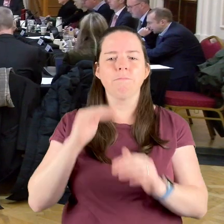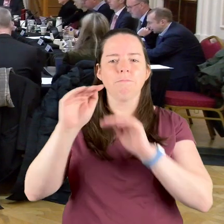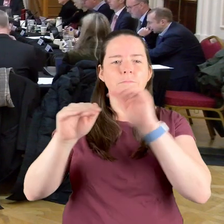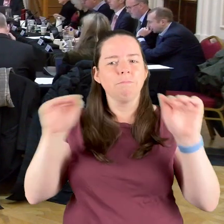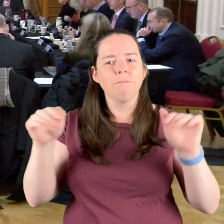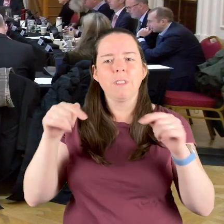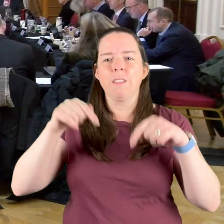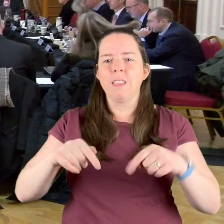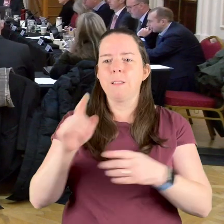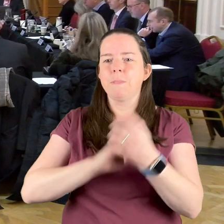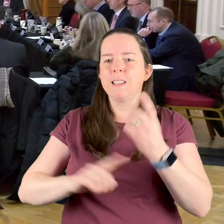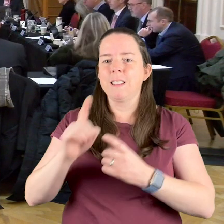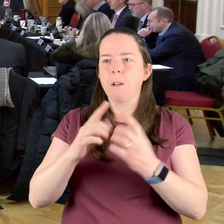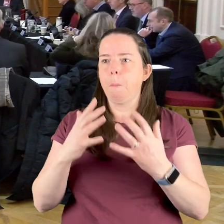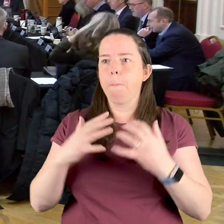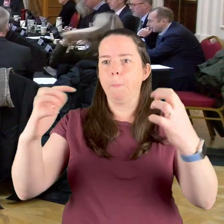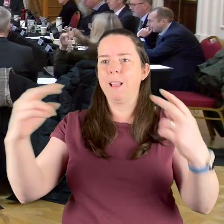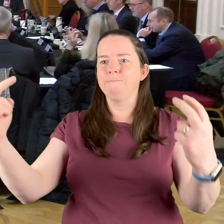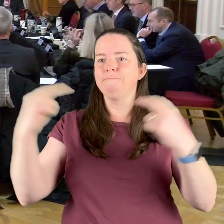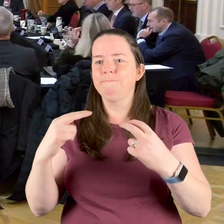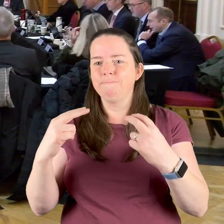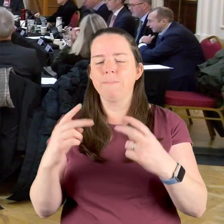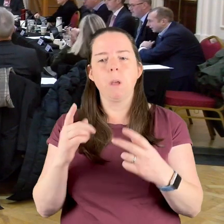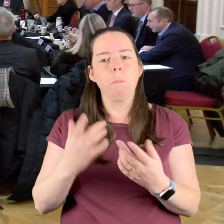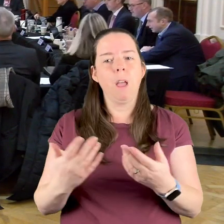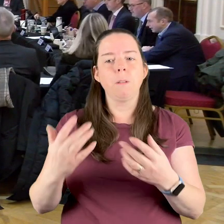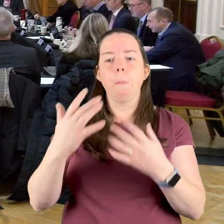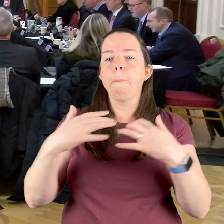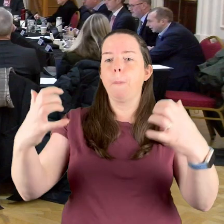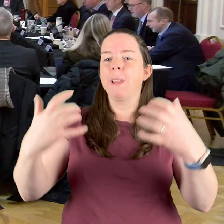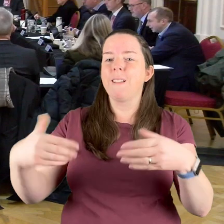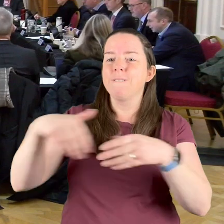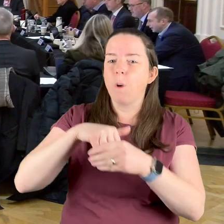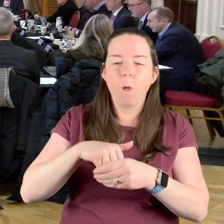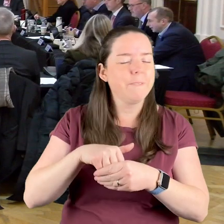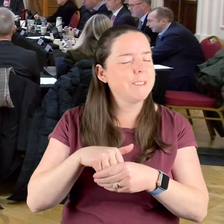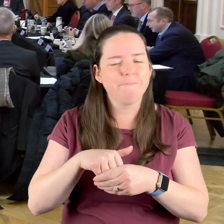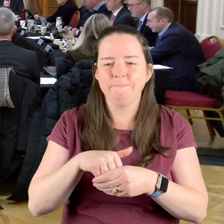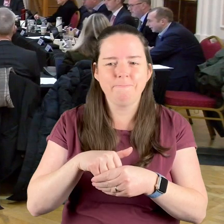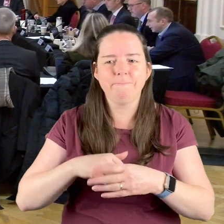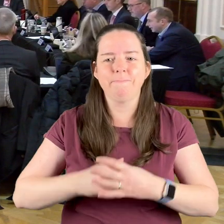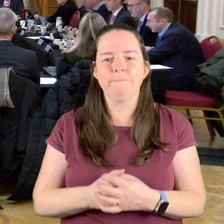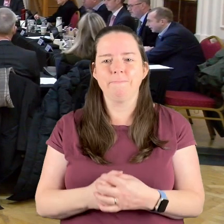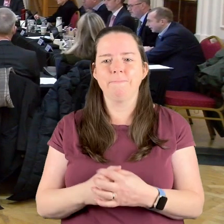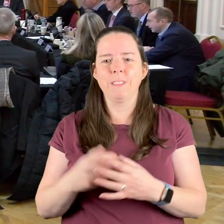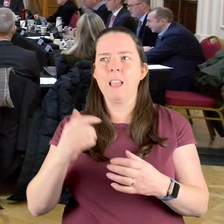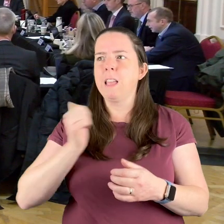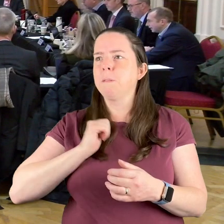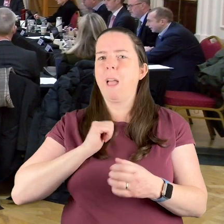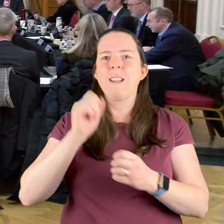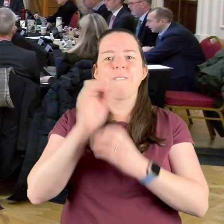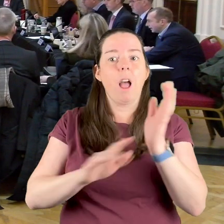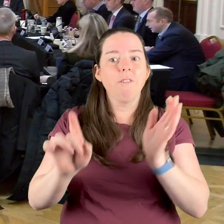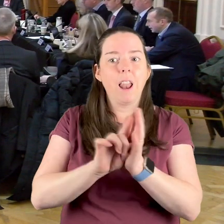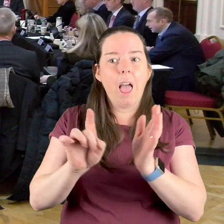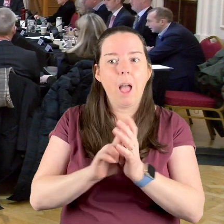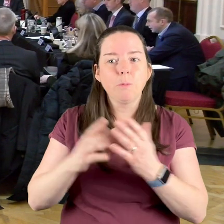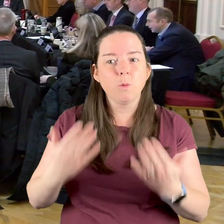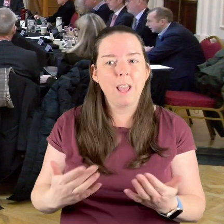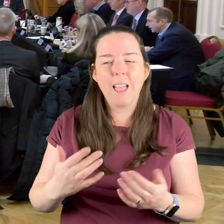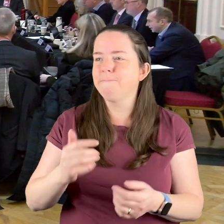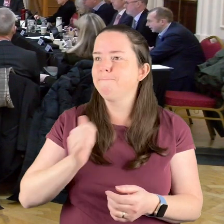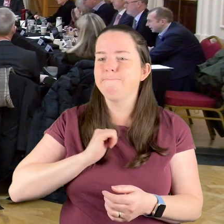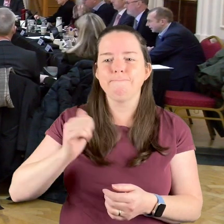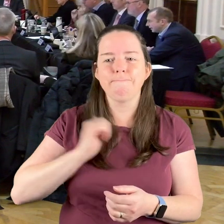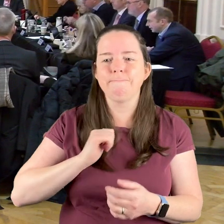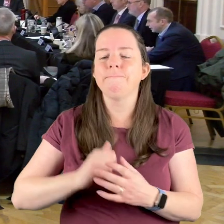I also remind everybody that this is a meeting which is being held in public, not a public meeting. We're not expecting any fire